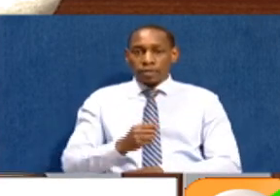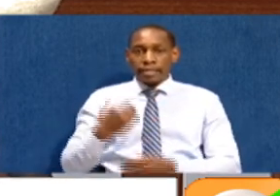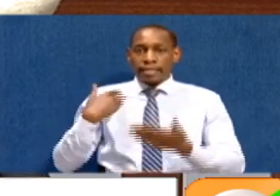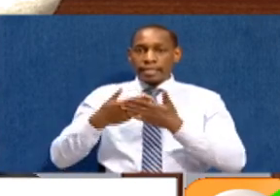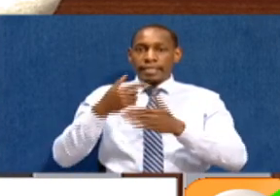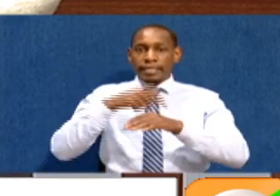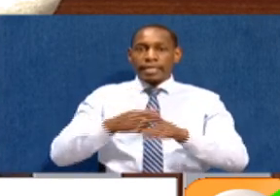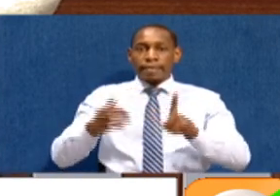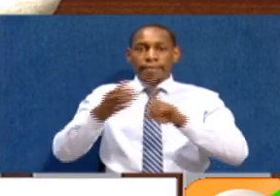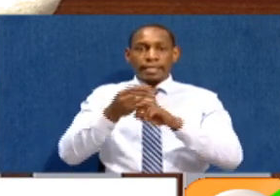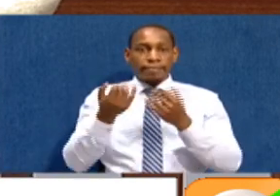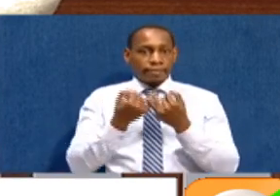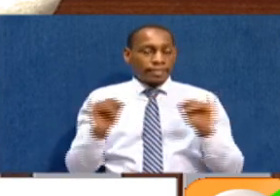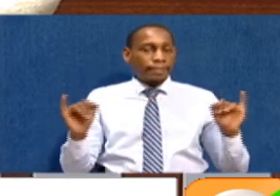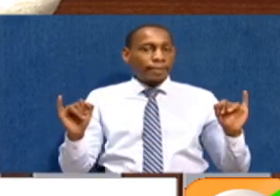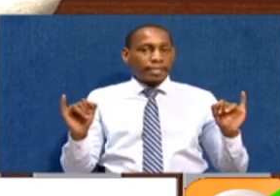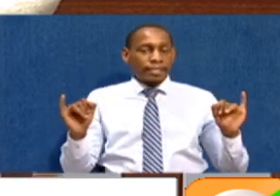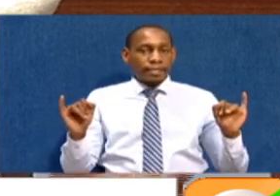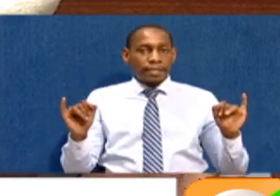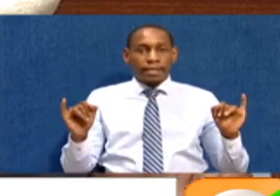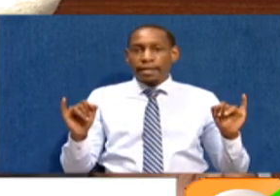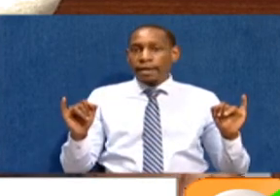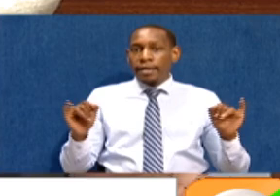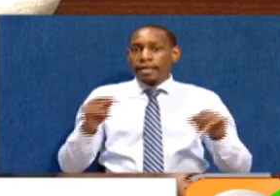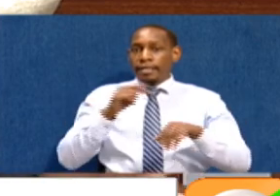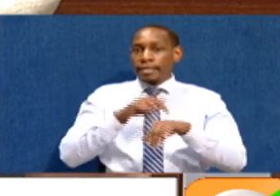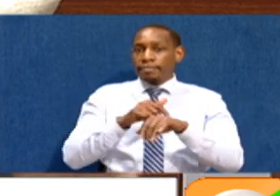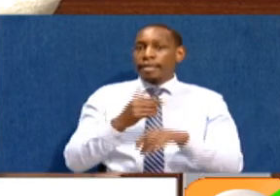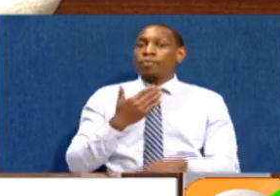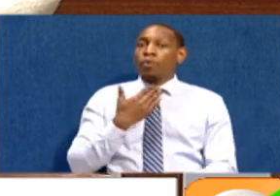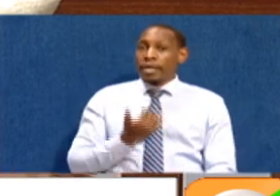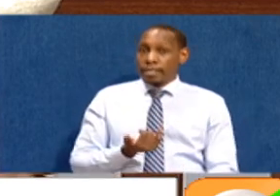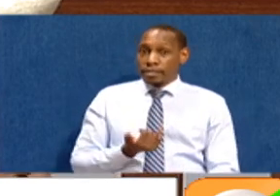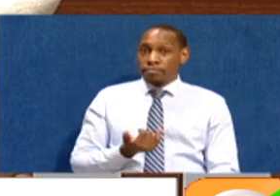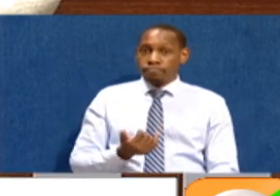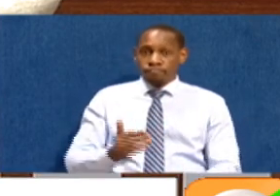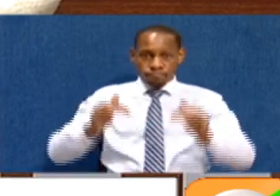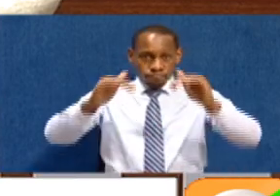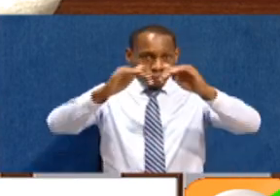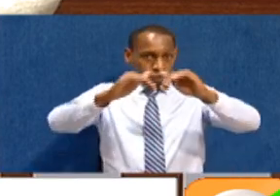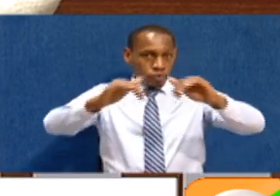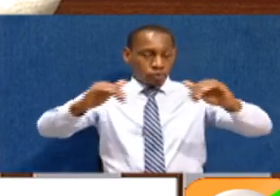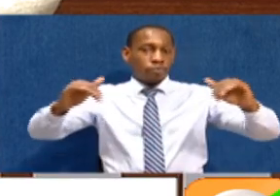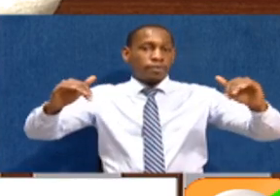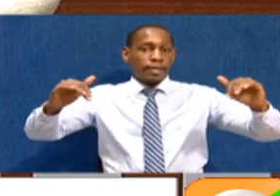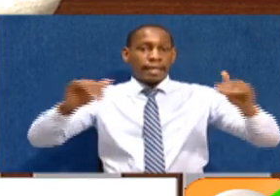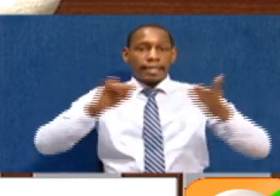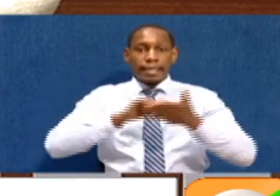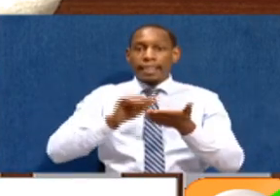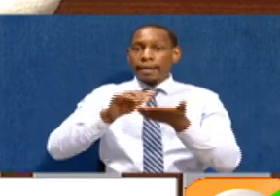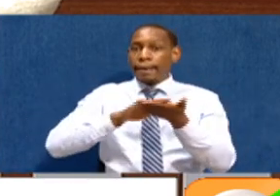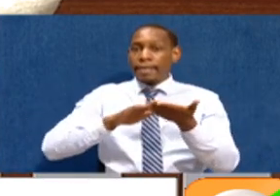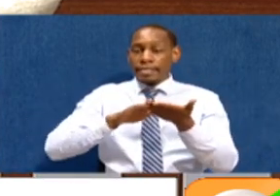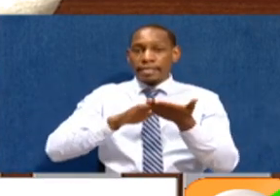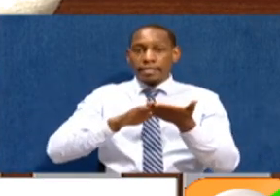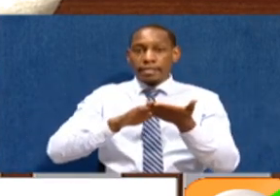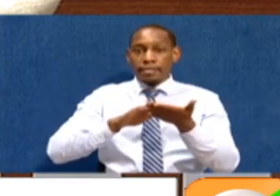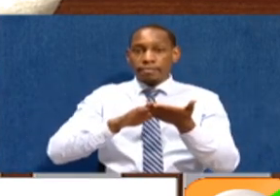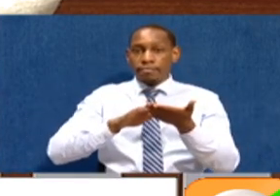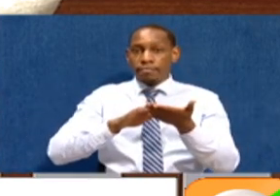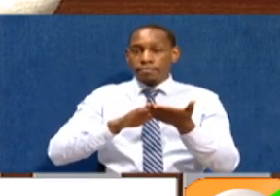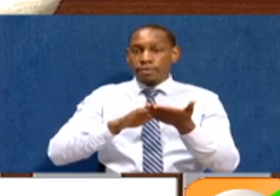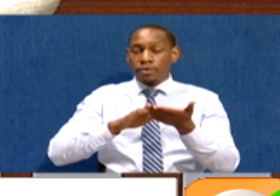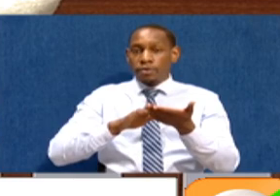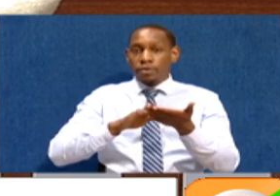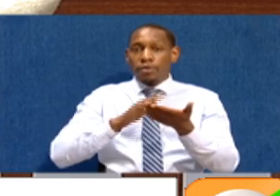it regained our independence. When you want to divide it on that basis, in as much